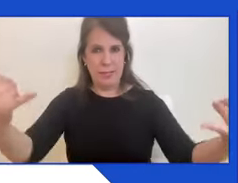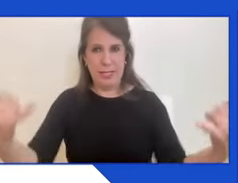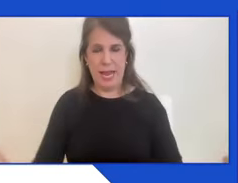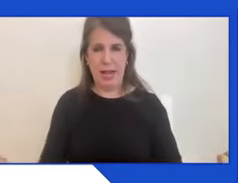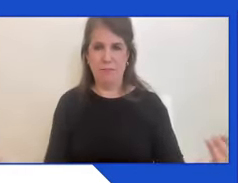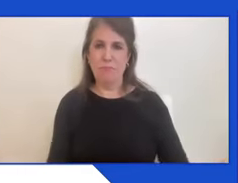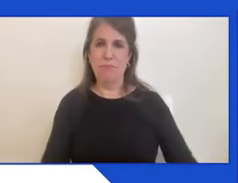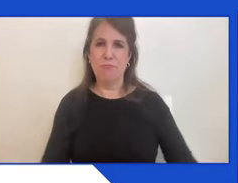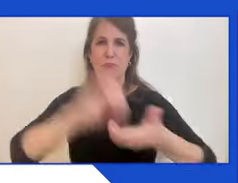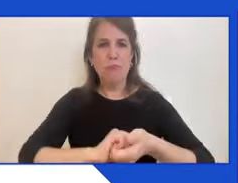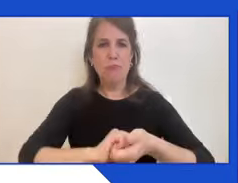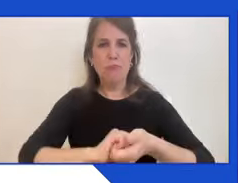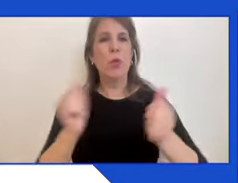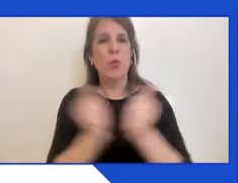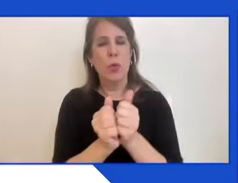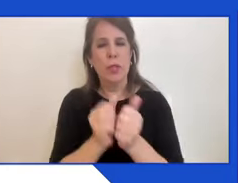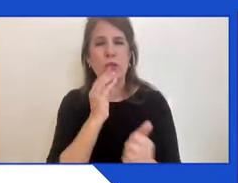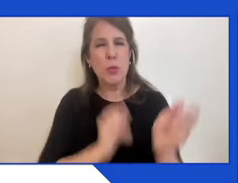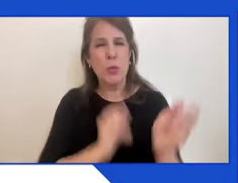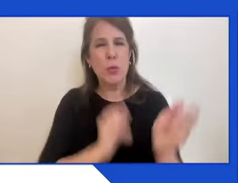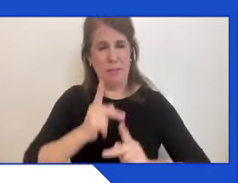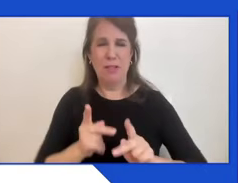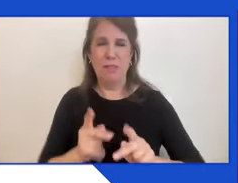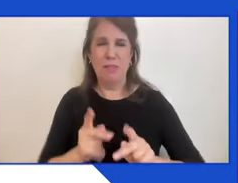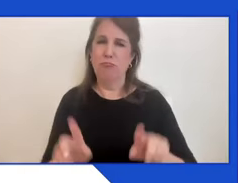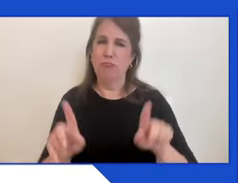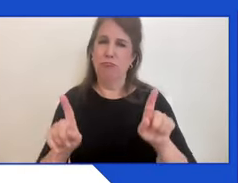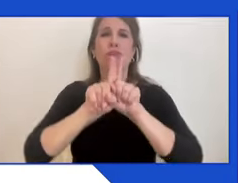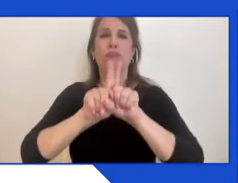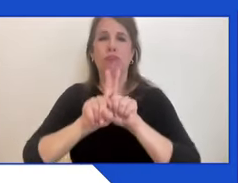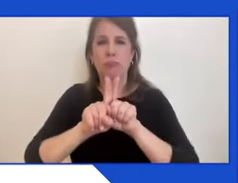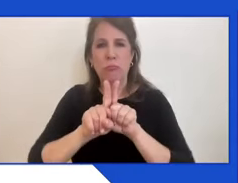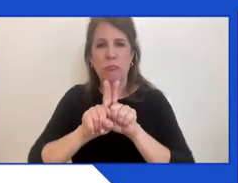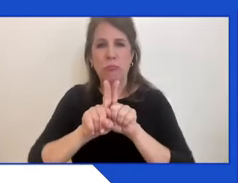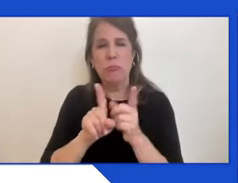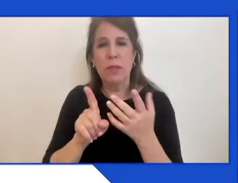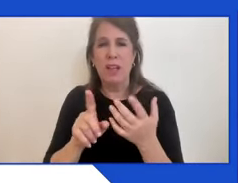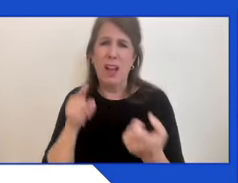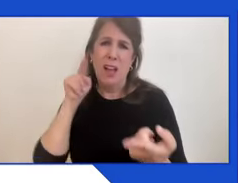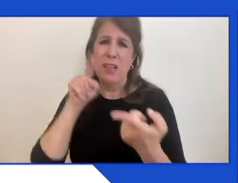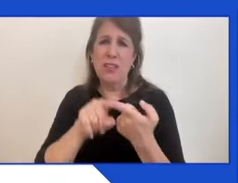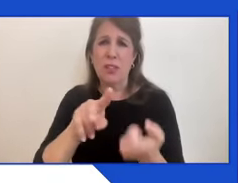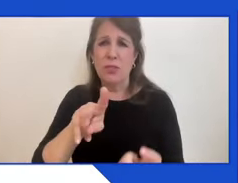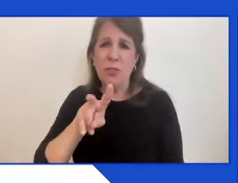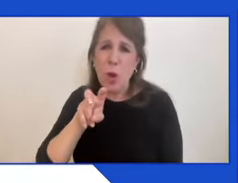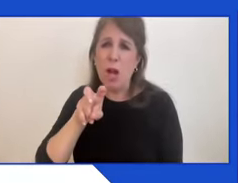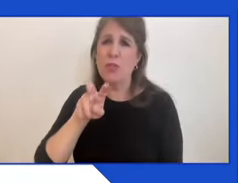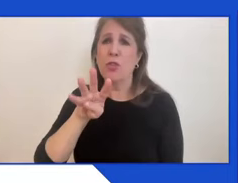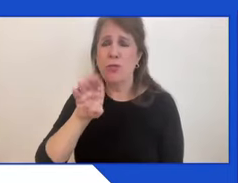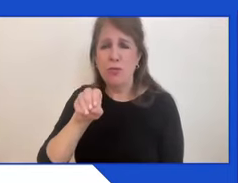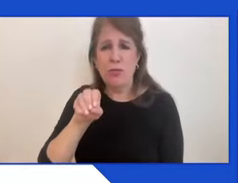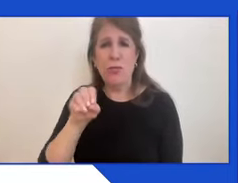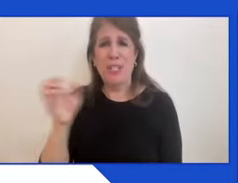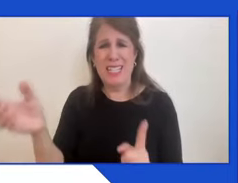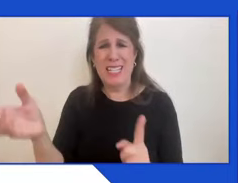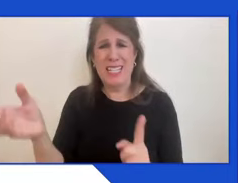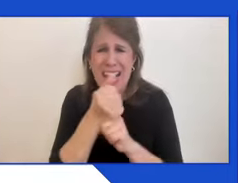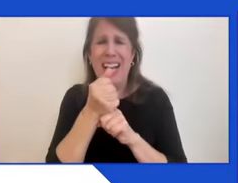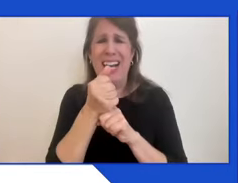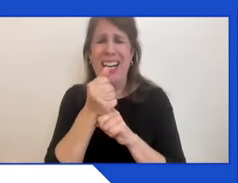the Jewish people. We stand until those 240 hostages are returned to their